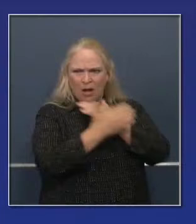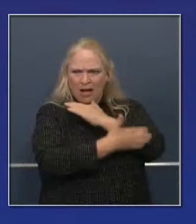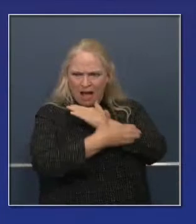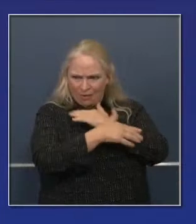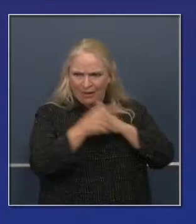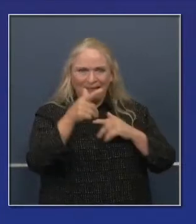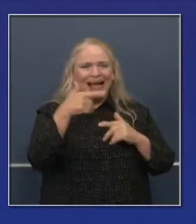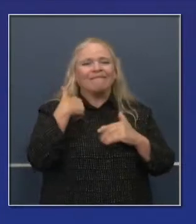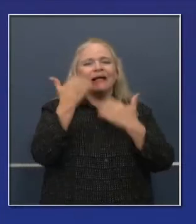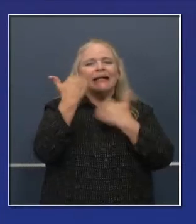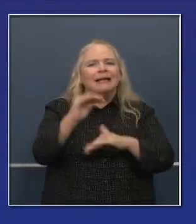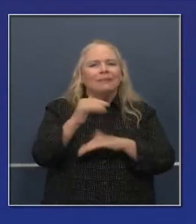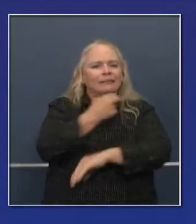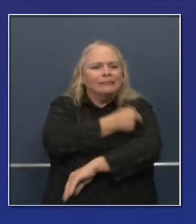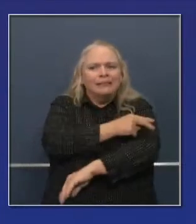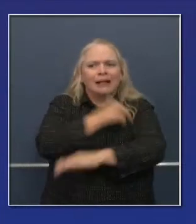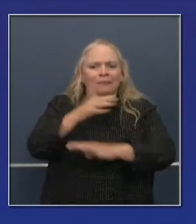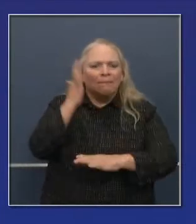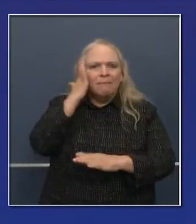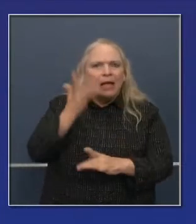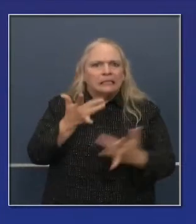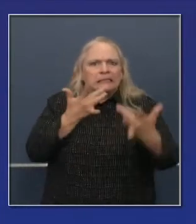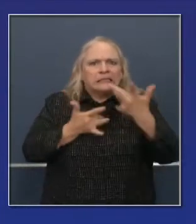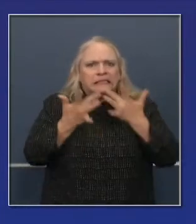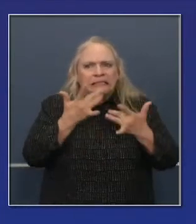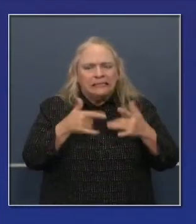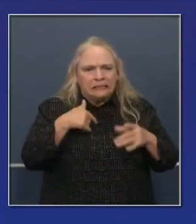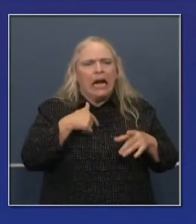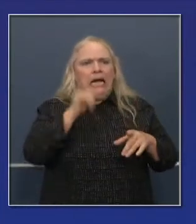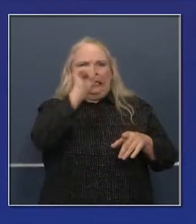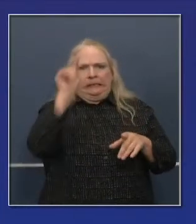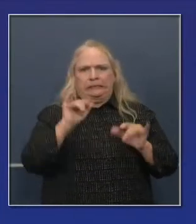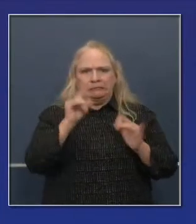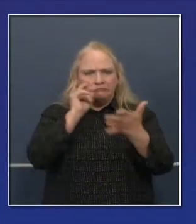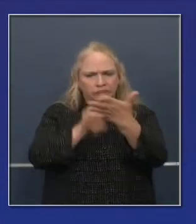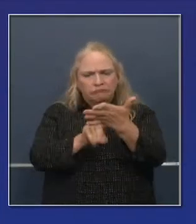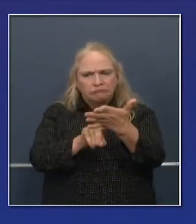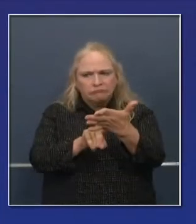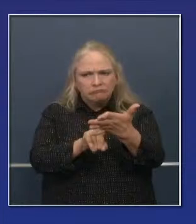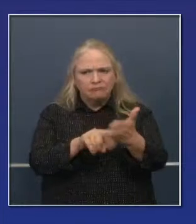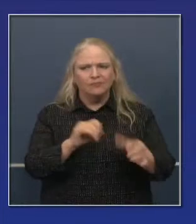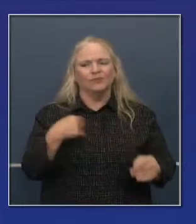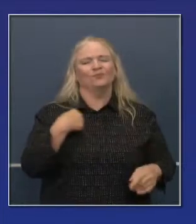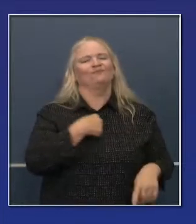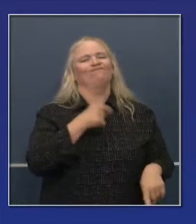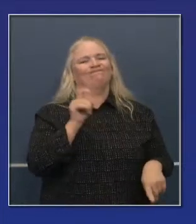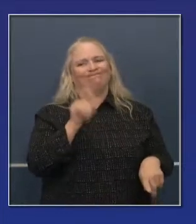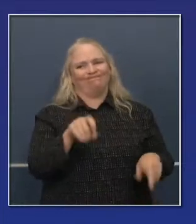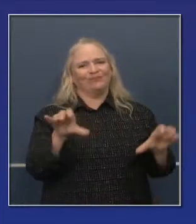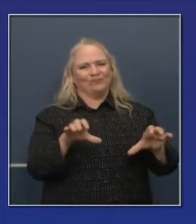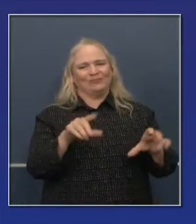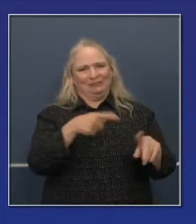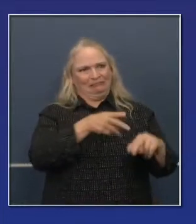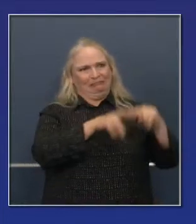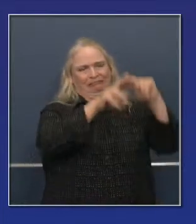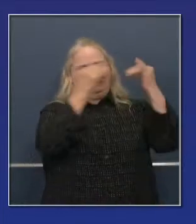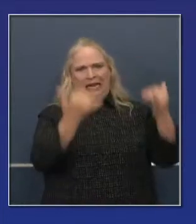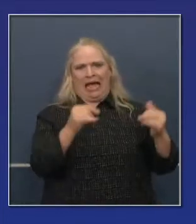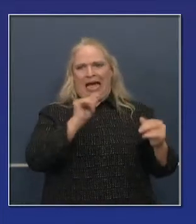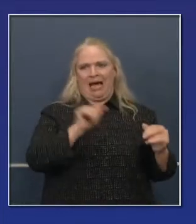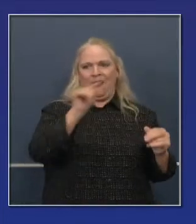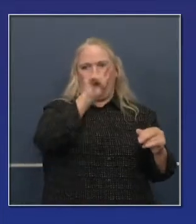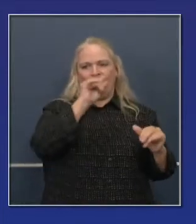additional increase in use and utilization of ventilators, it then draws our attention. The data then bears